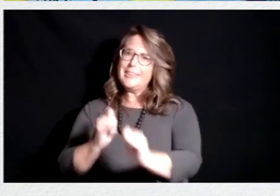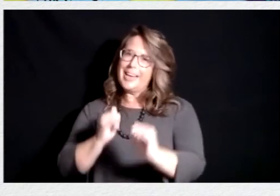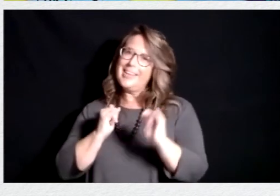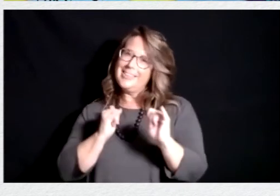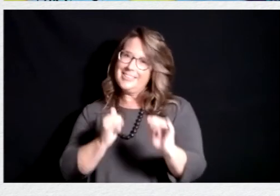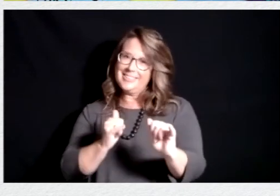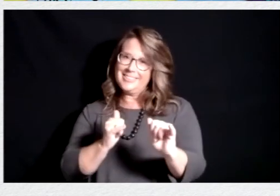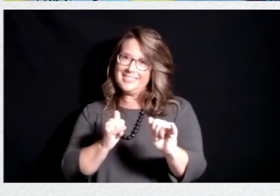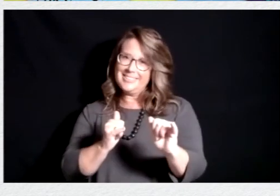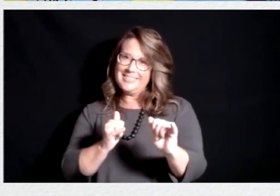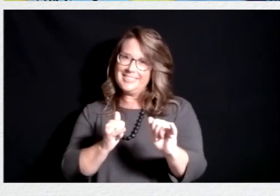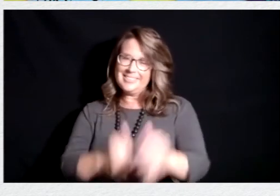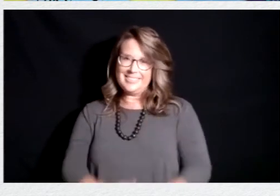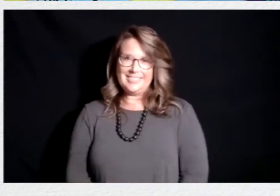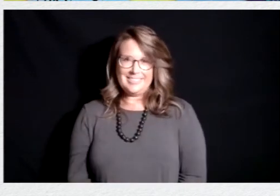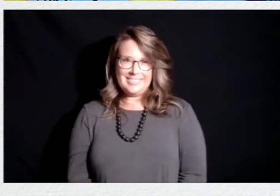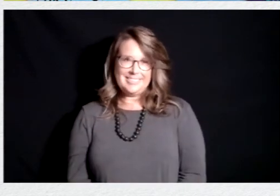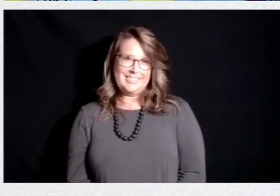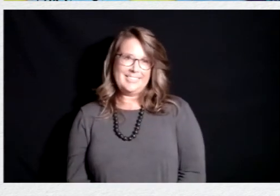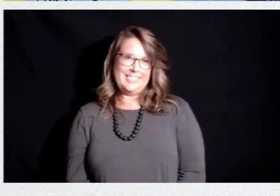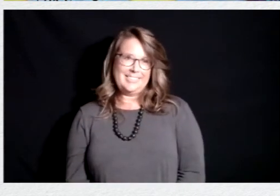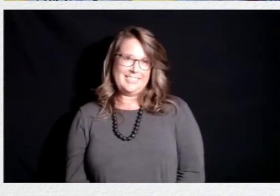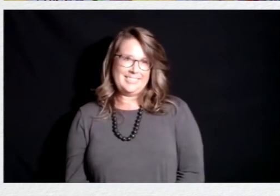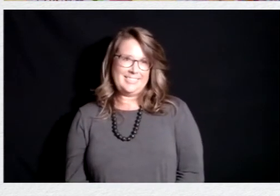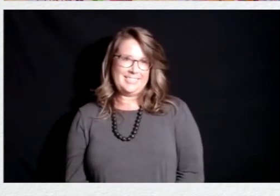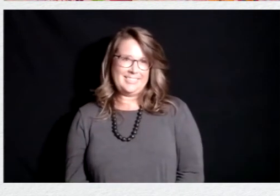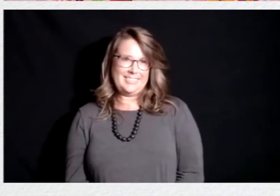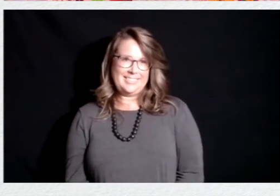Diferente, diferente, pero lo mismo.